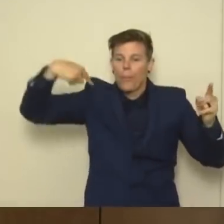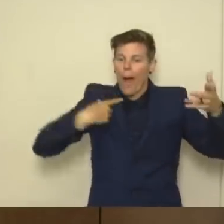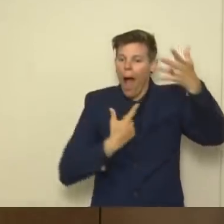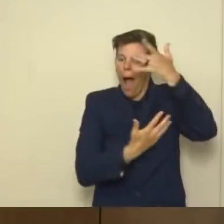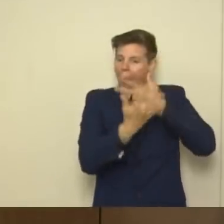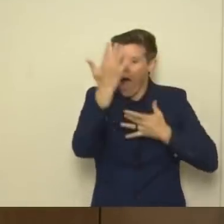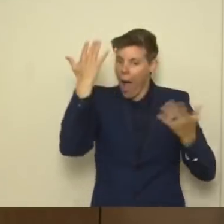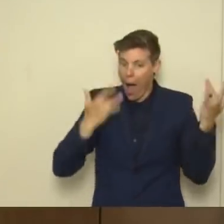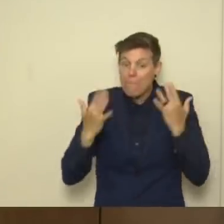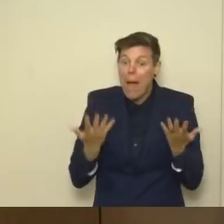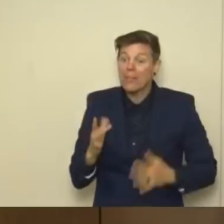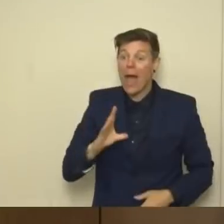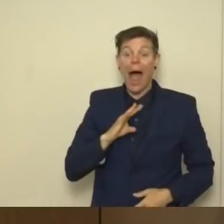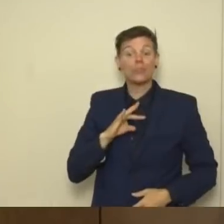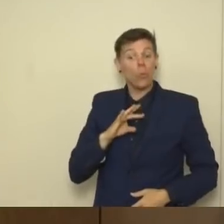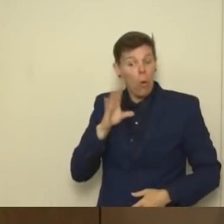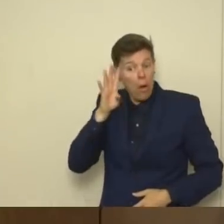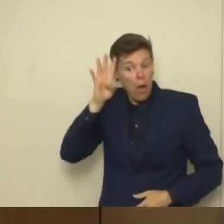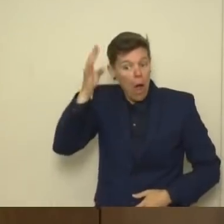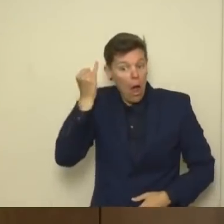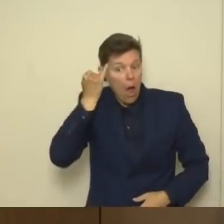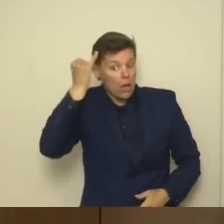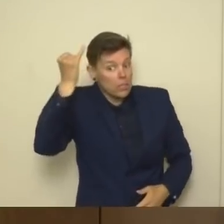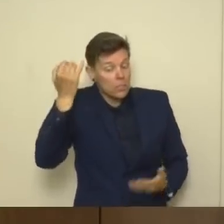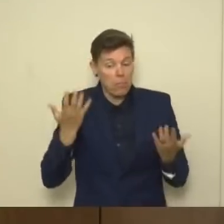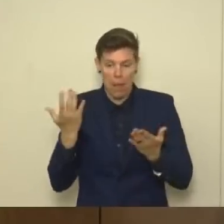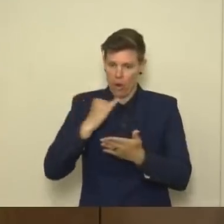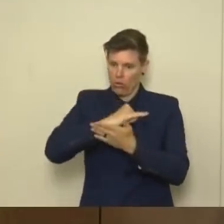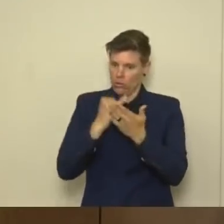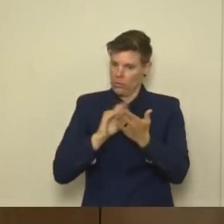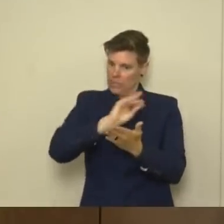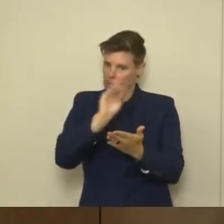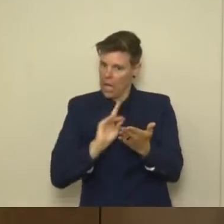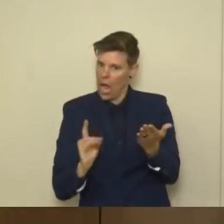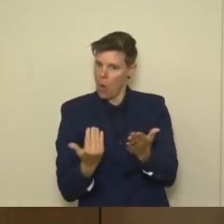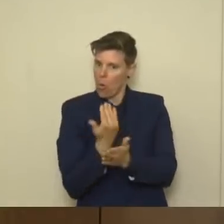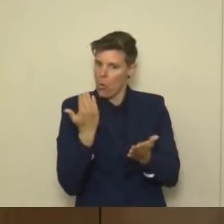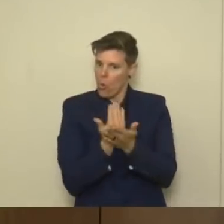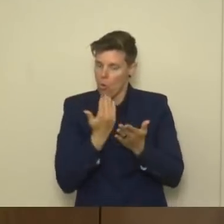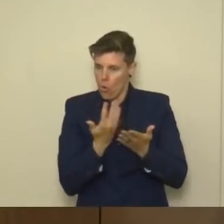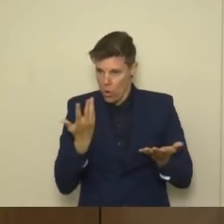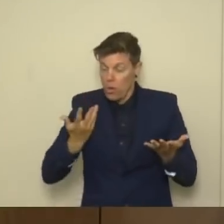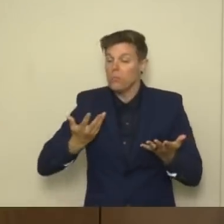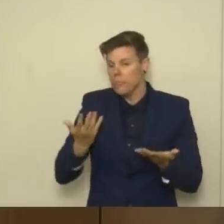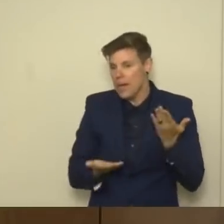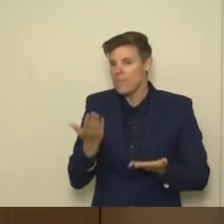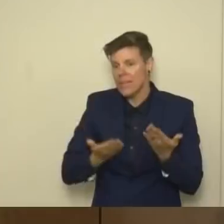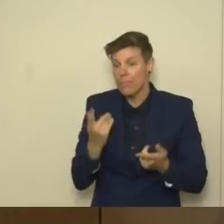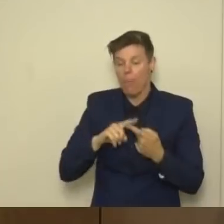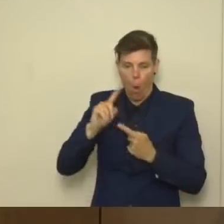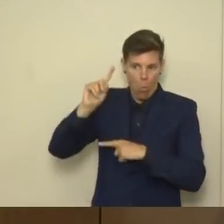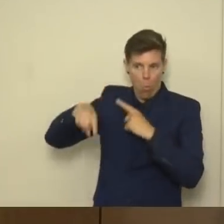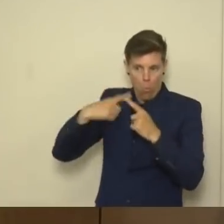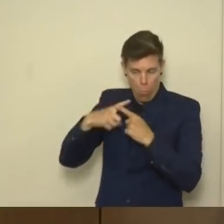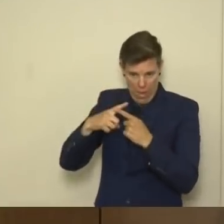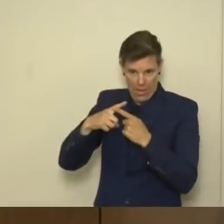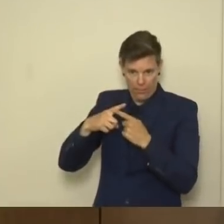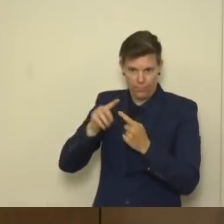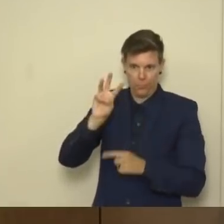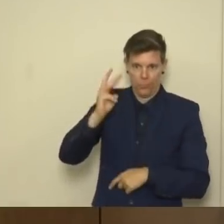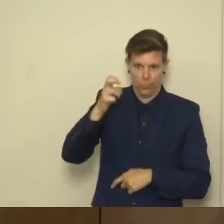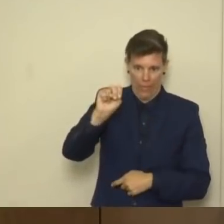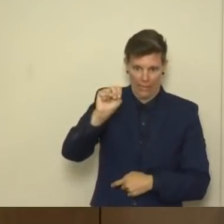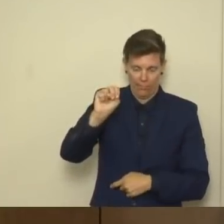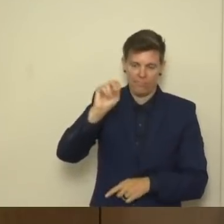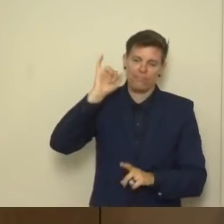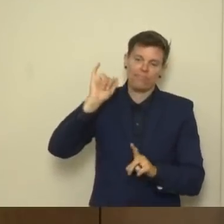businesses in person, in room. So I can't give you the date of when that will occur, but that's what we're